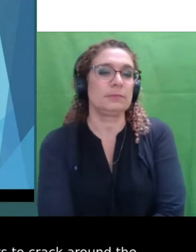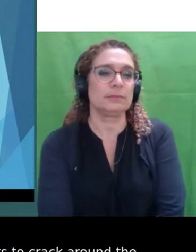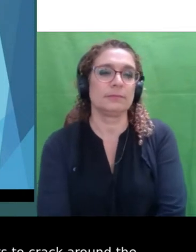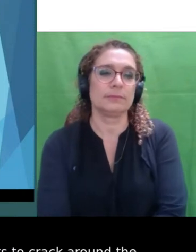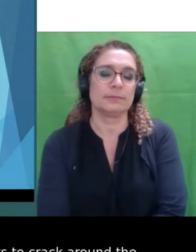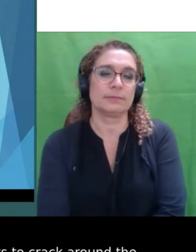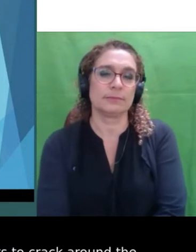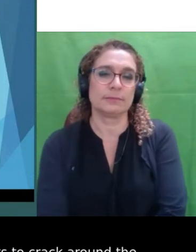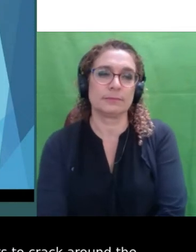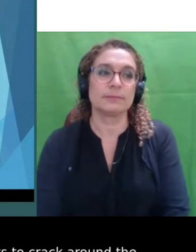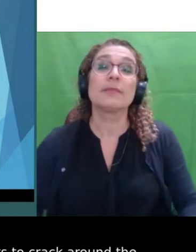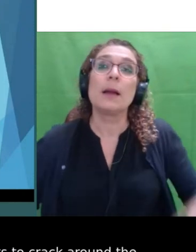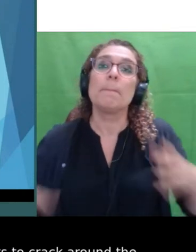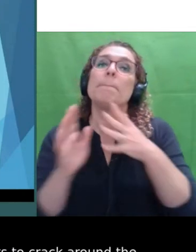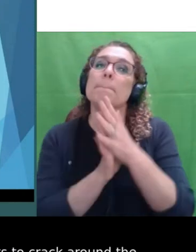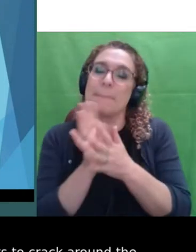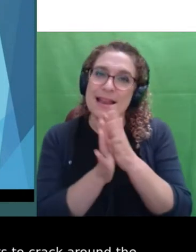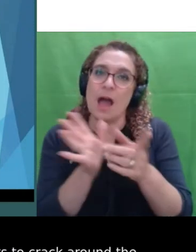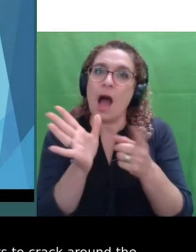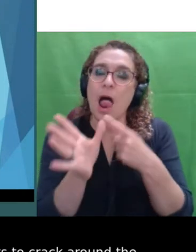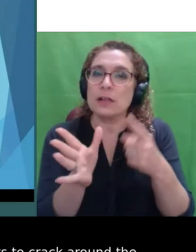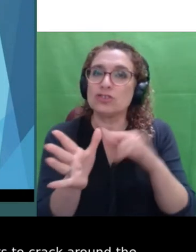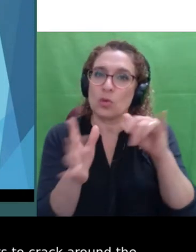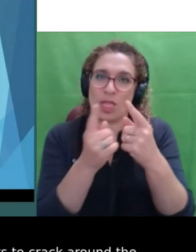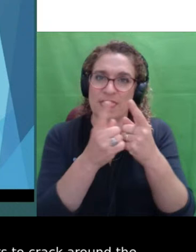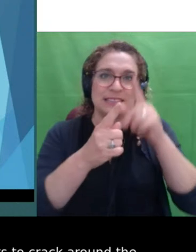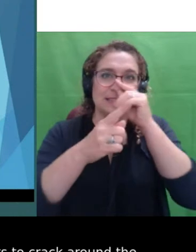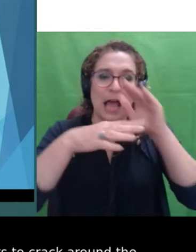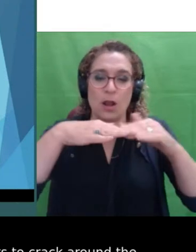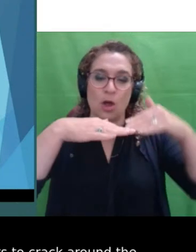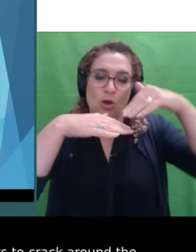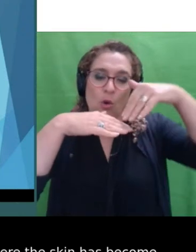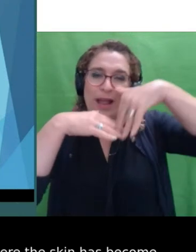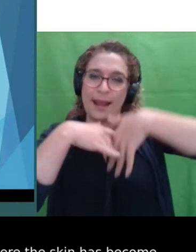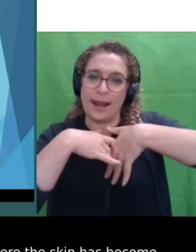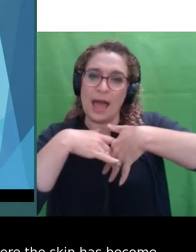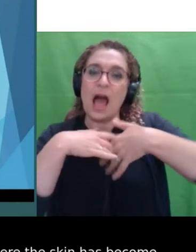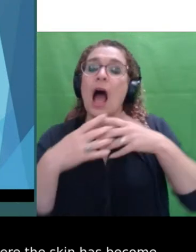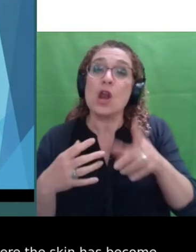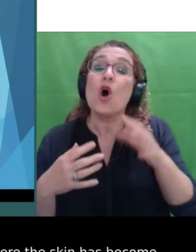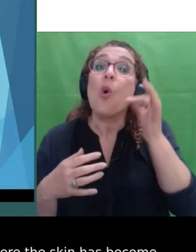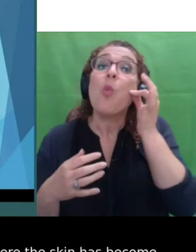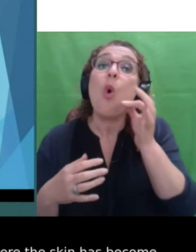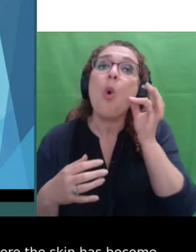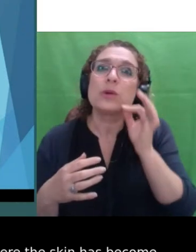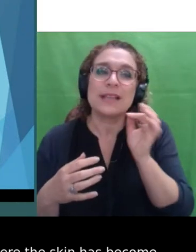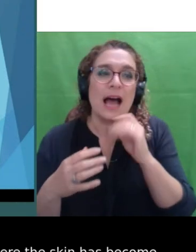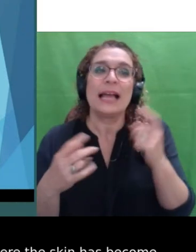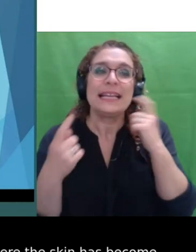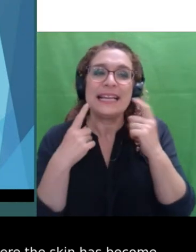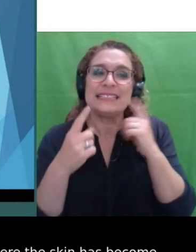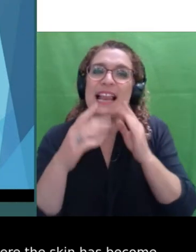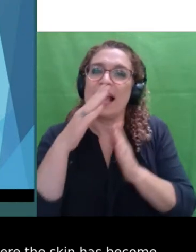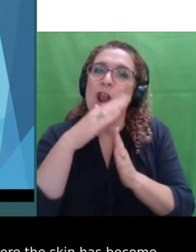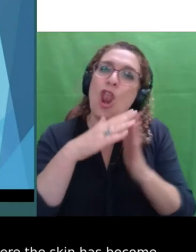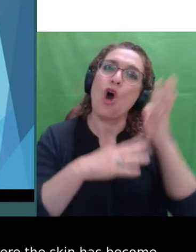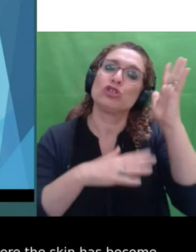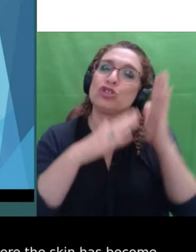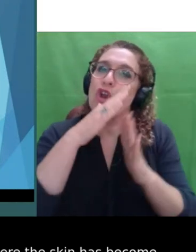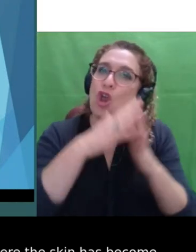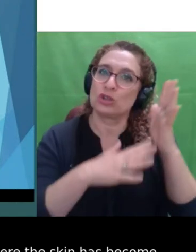irritants and water is being constantly lost so actually the constant repair of the skin barrier is really one of the most